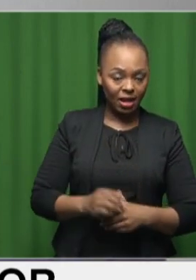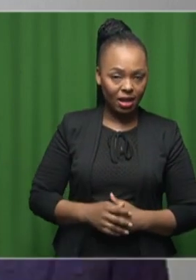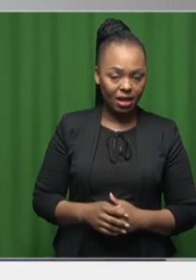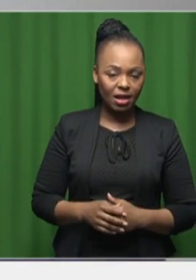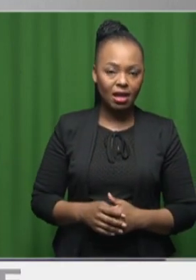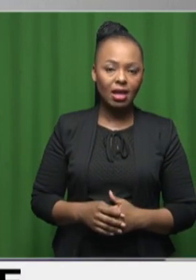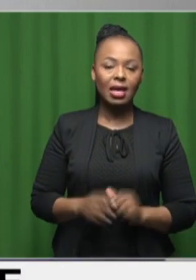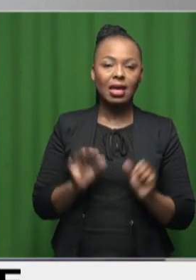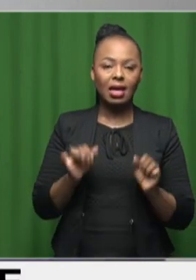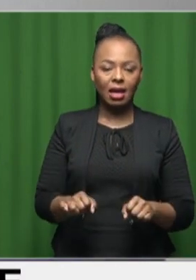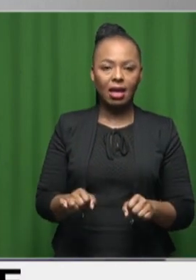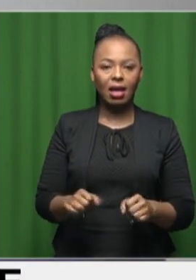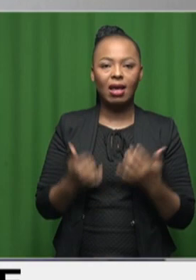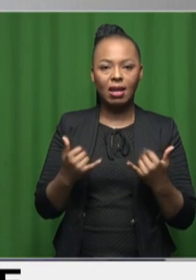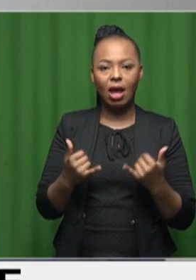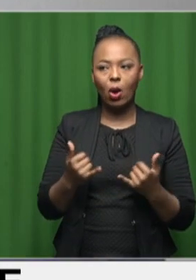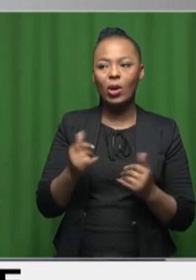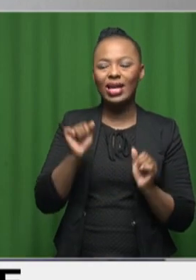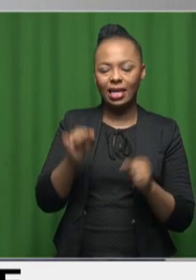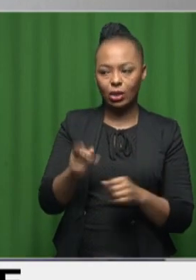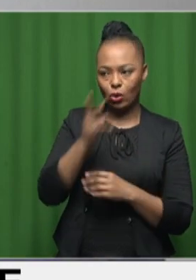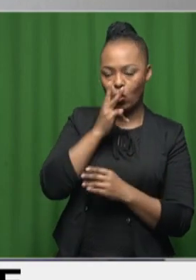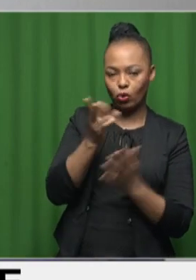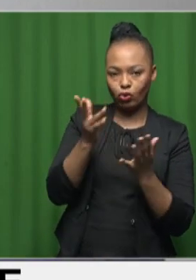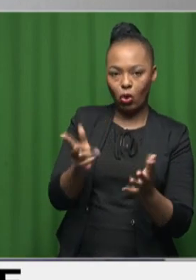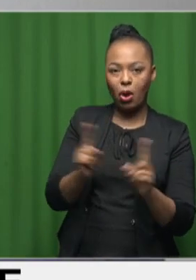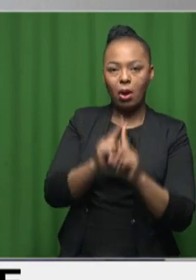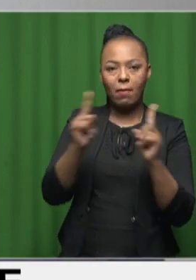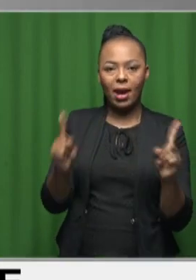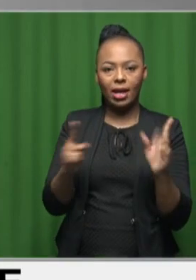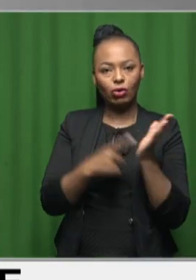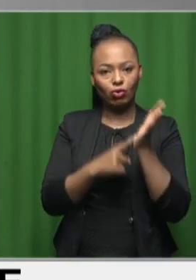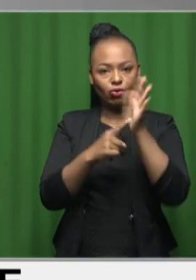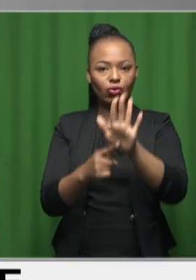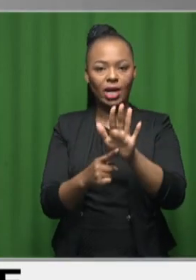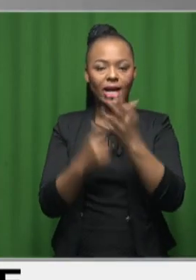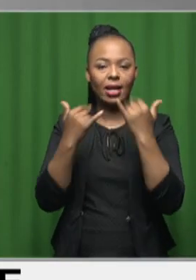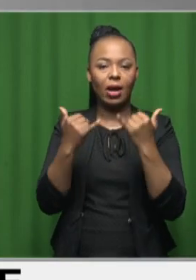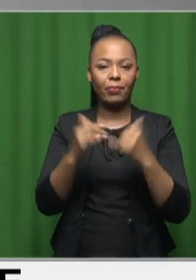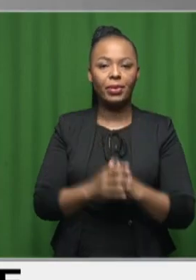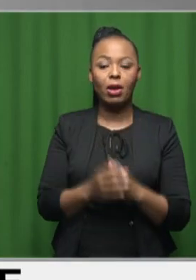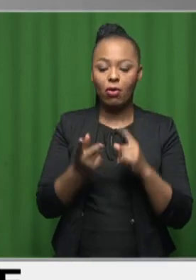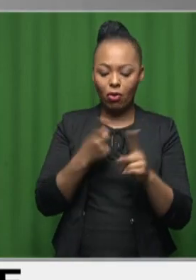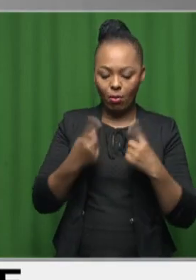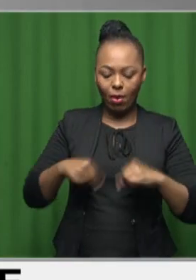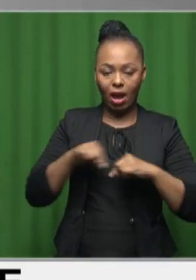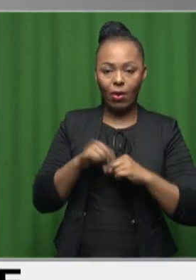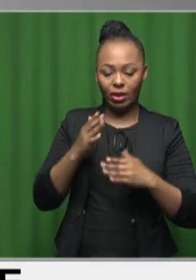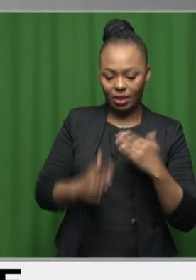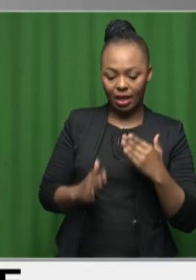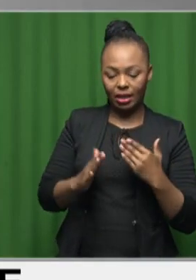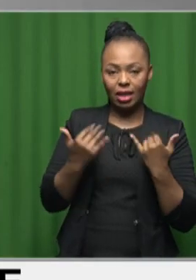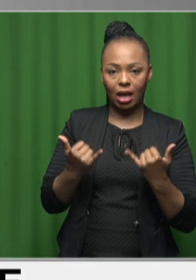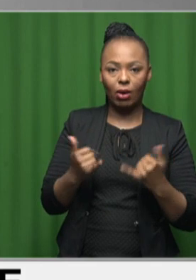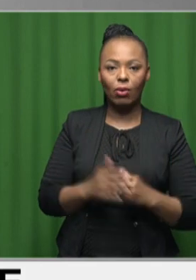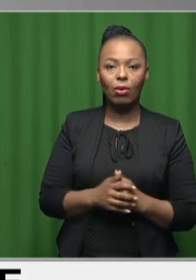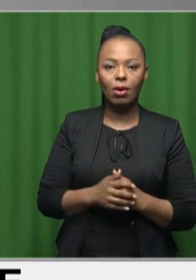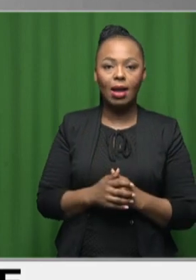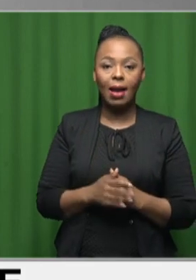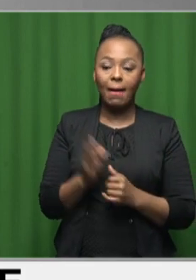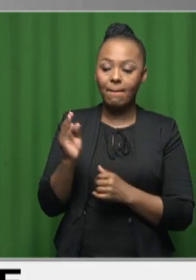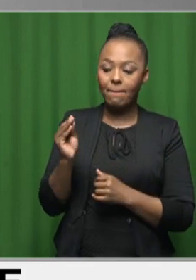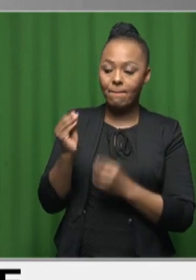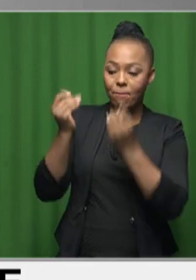We are looking broadly at it, but as you have seen the indication that this from our side was used from the budget that